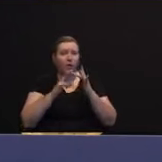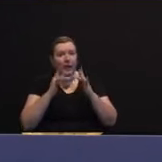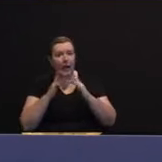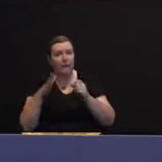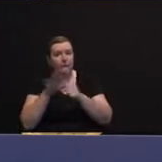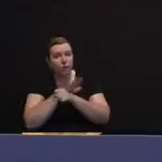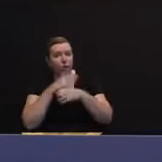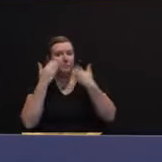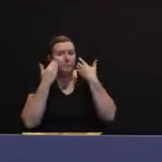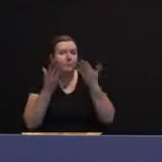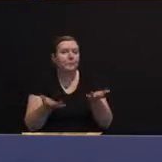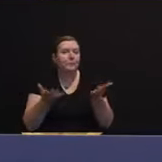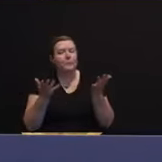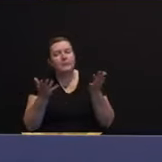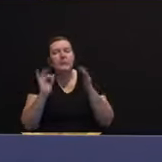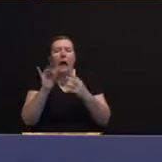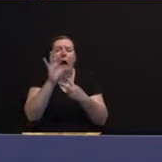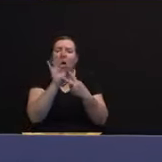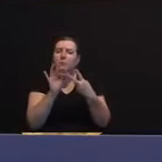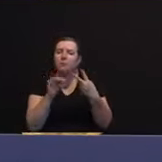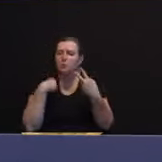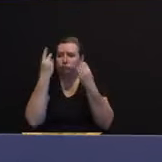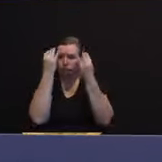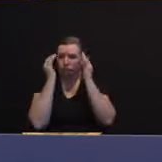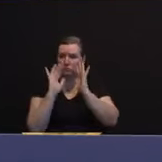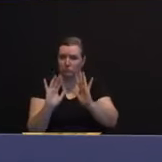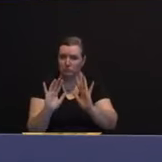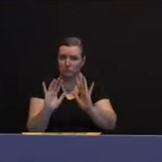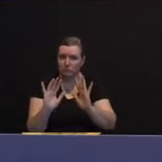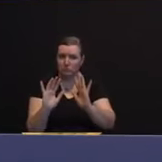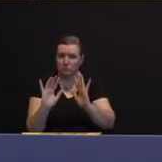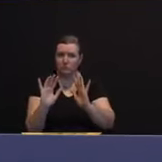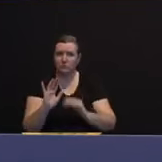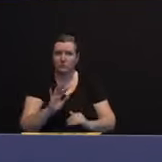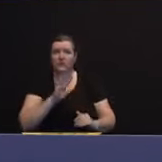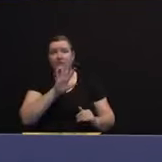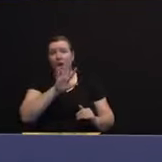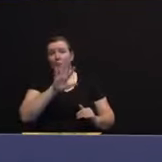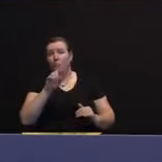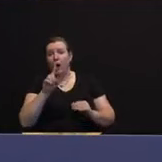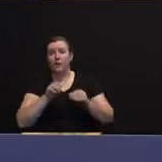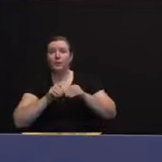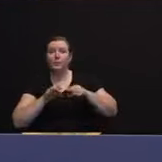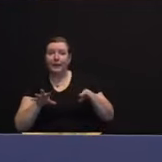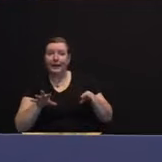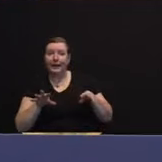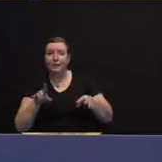not making light of any of these cases. 51 outbreaks, 192 people, but